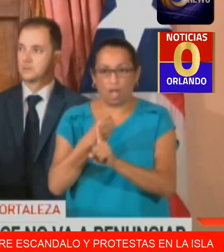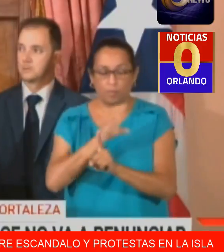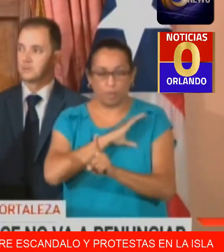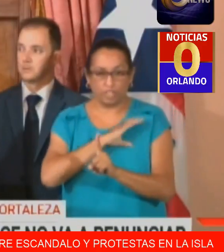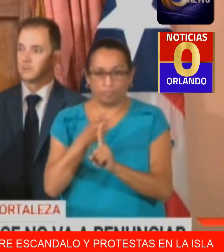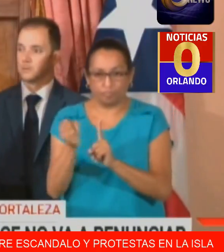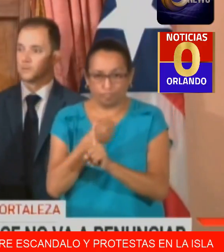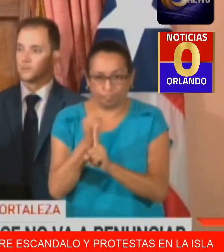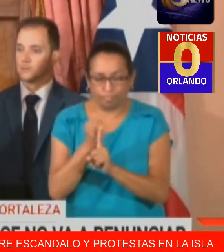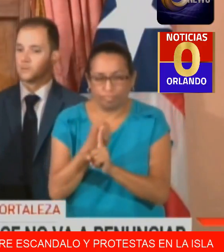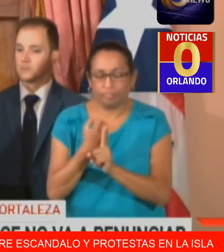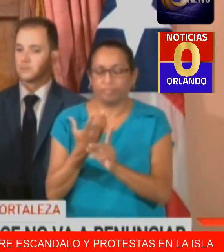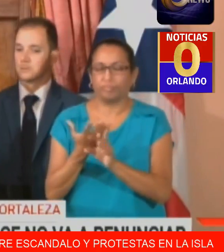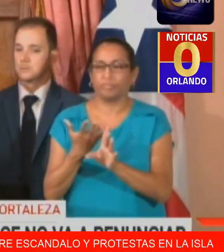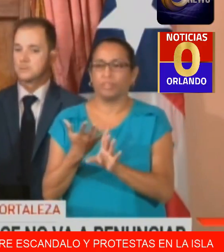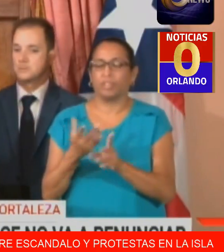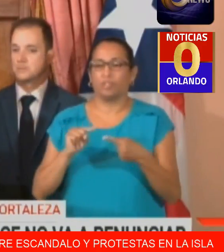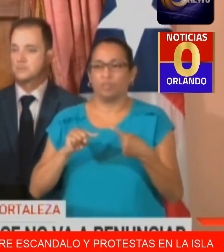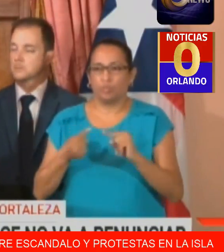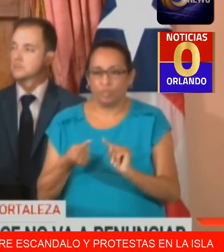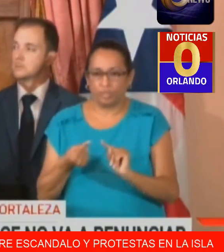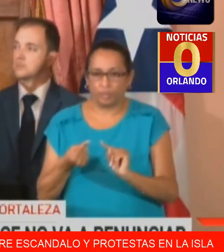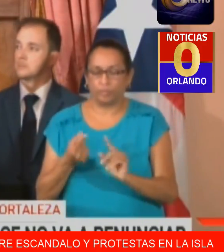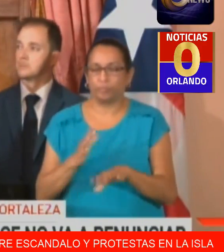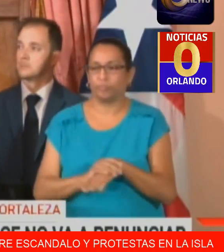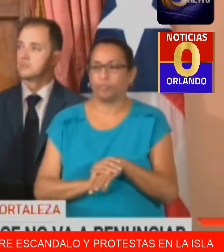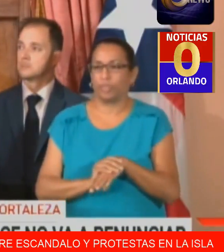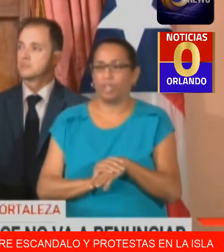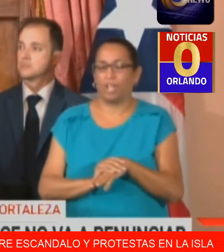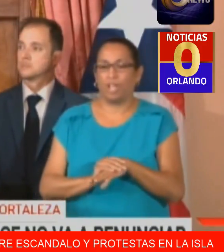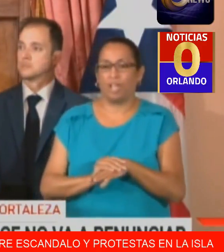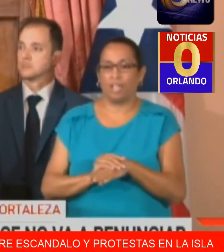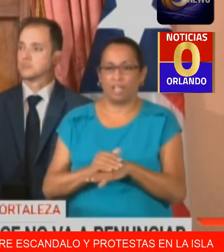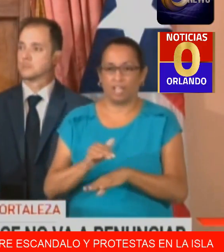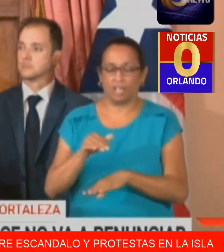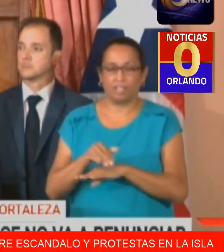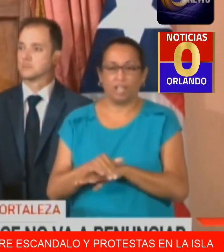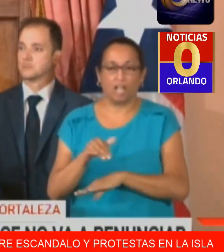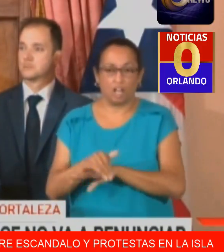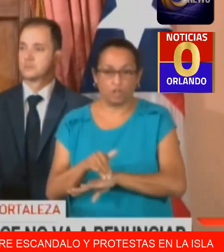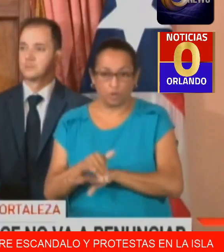for all of their commitment. And lastly,